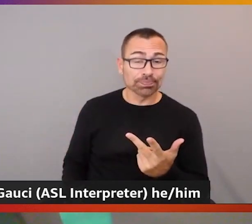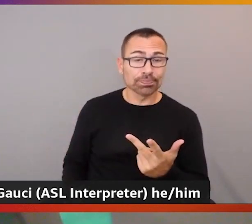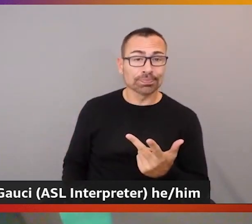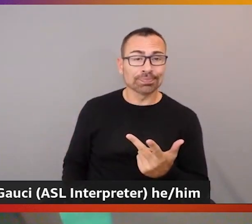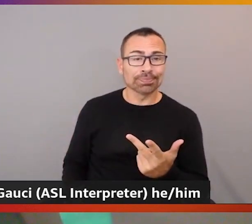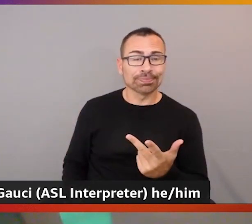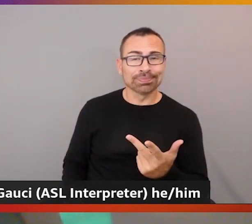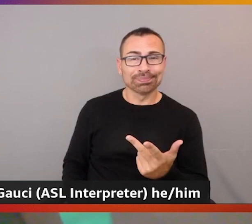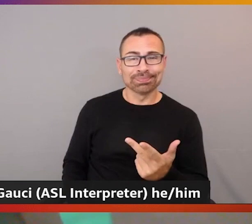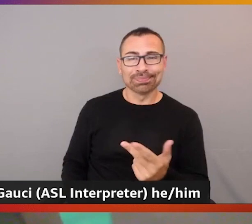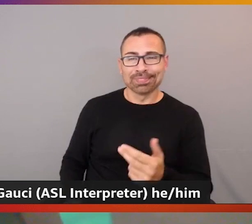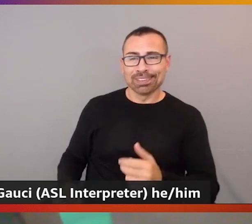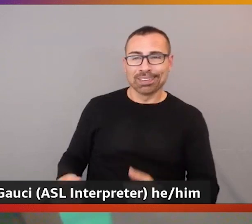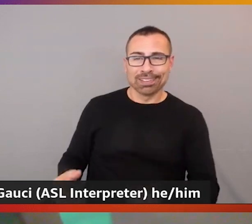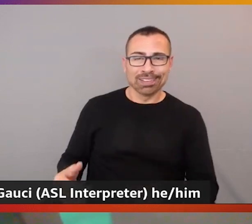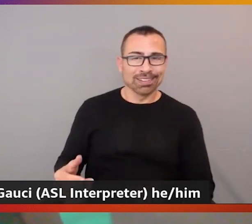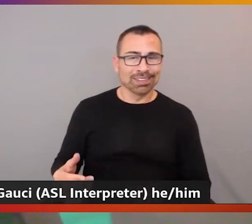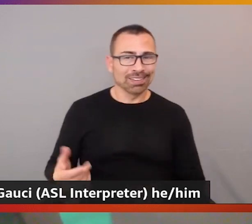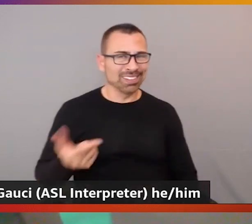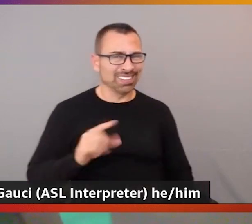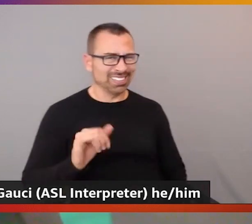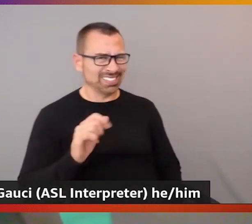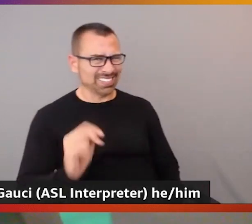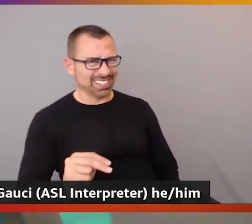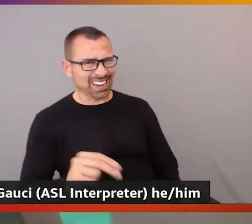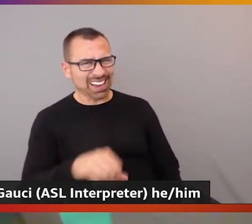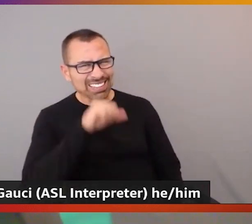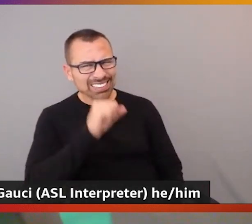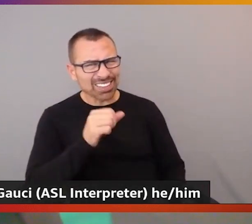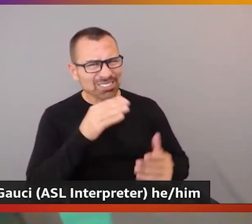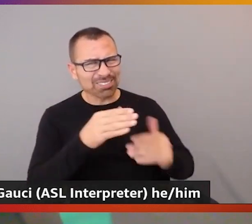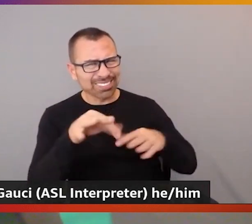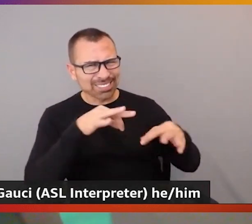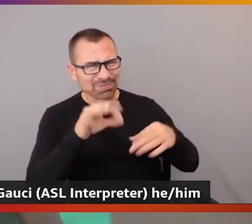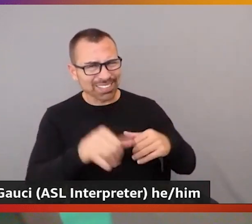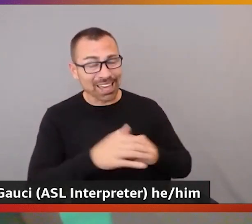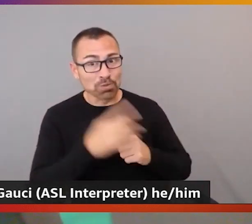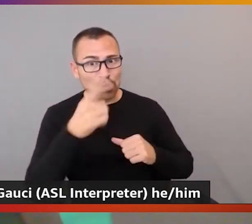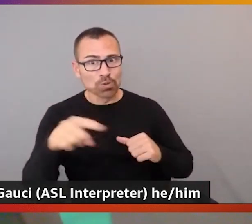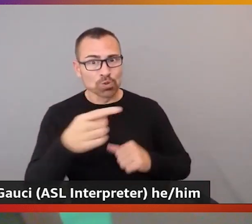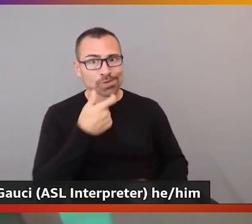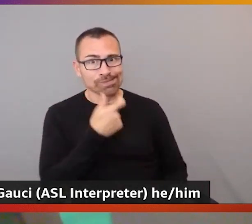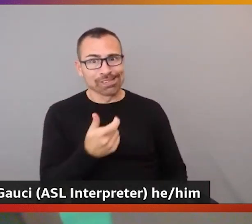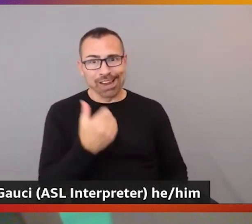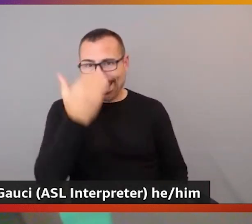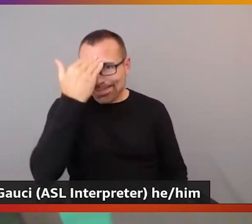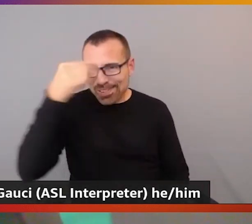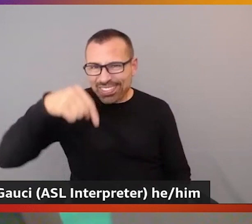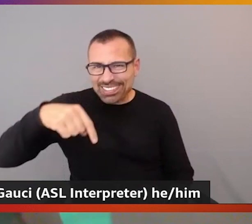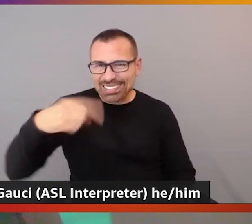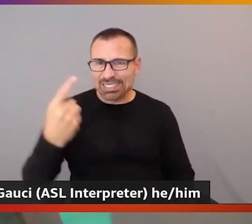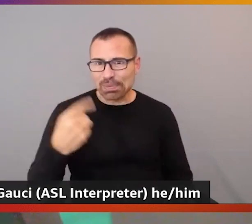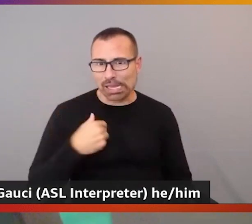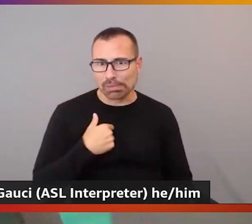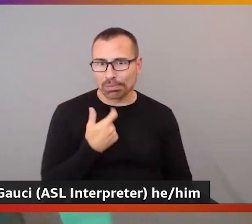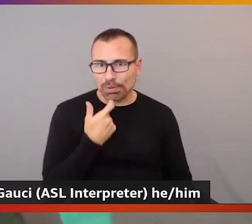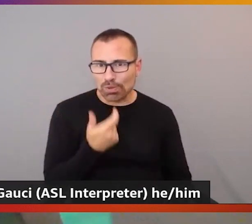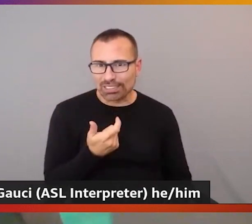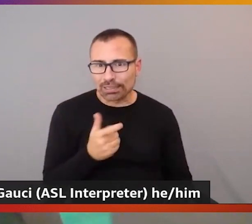love the way that you just explained that. And for those of you who are watching, I know this is something that I know I'm going to be want to watch again on